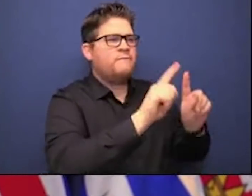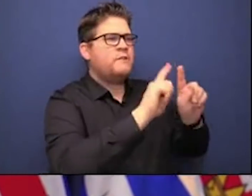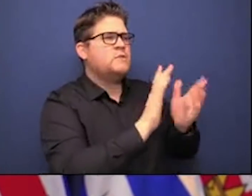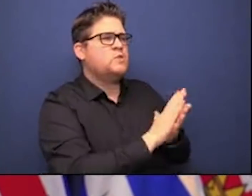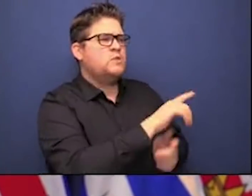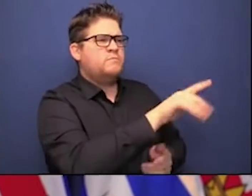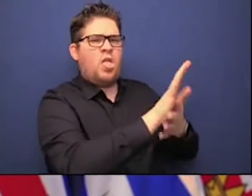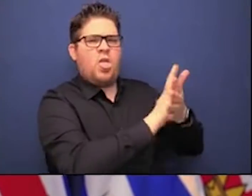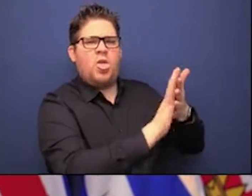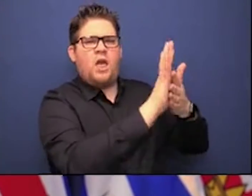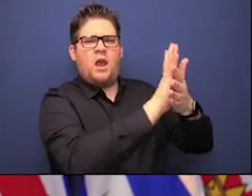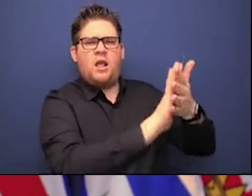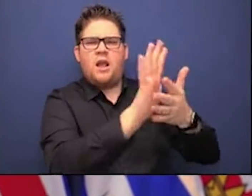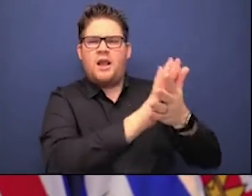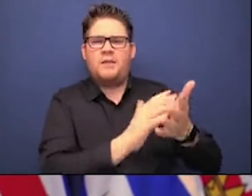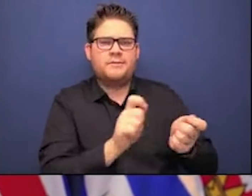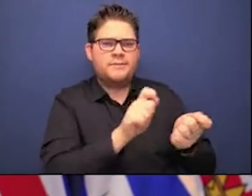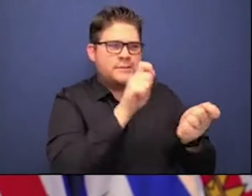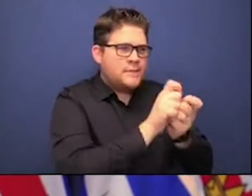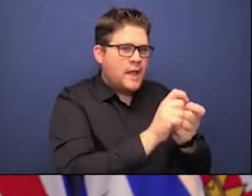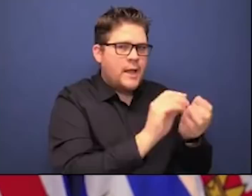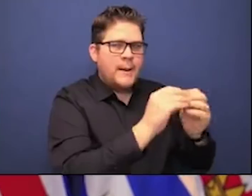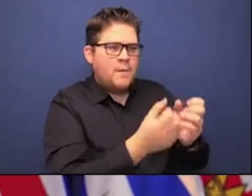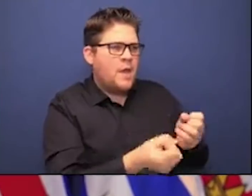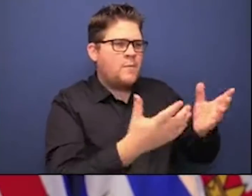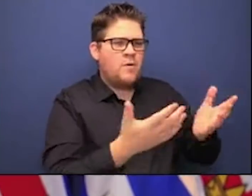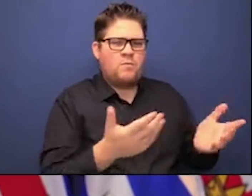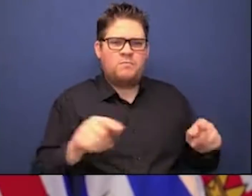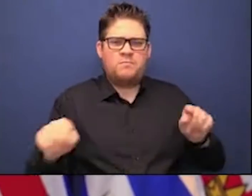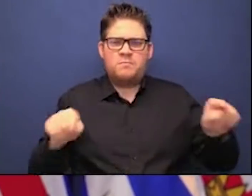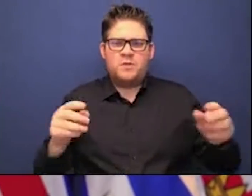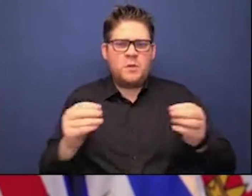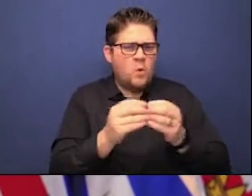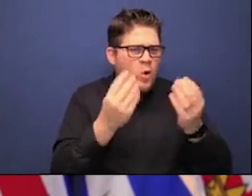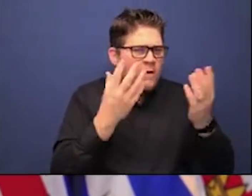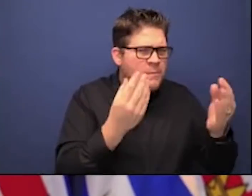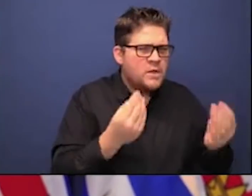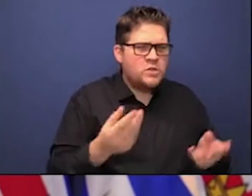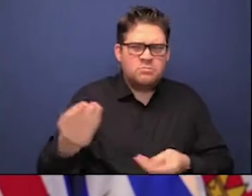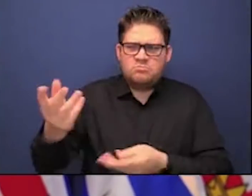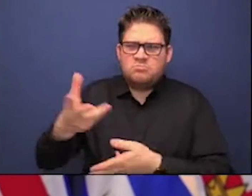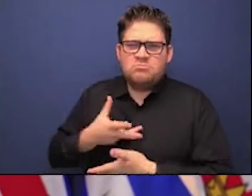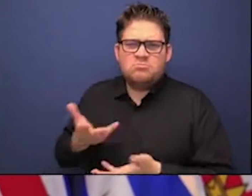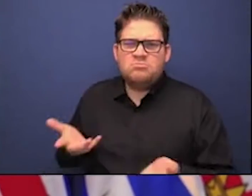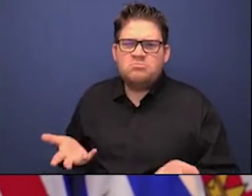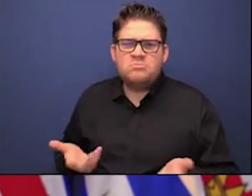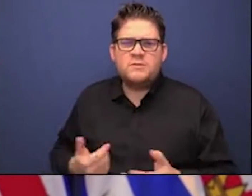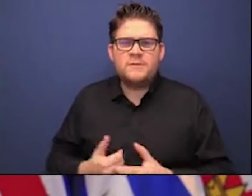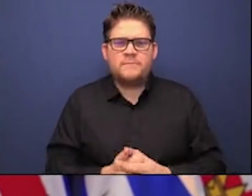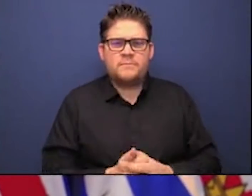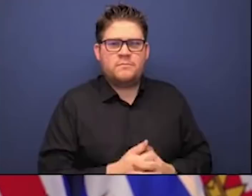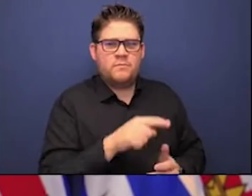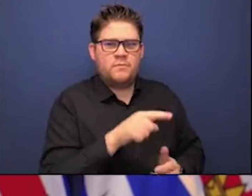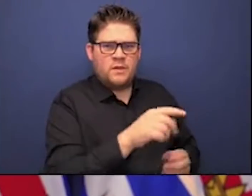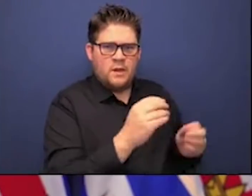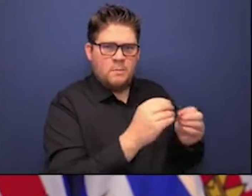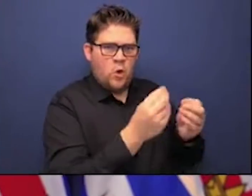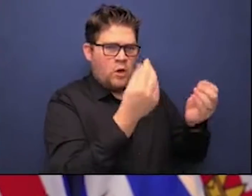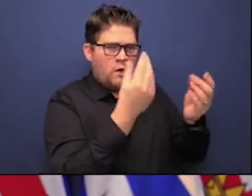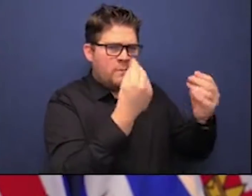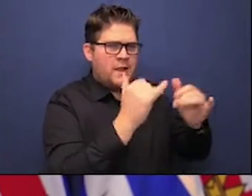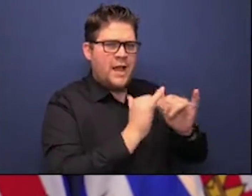for any of the schools as far as remote learning or PPE or what they need to spend their money on? I'm just wondering why no direction to them.